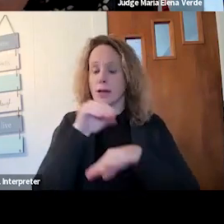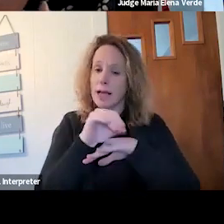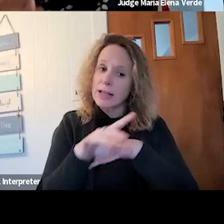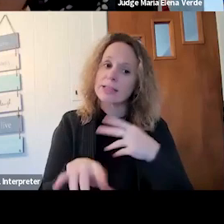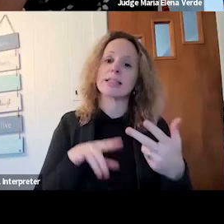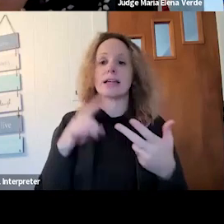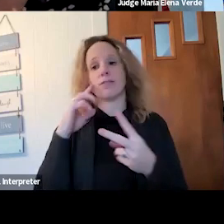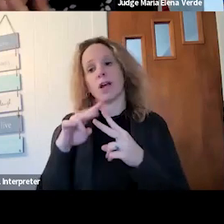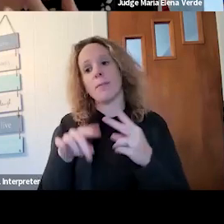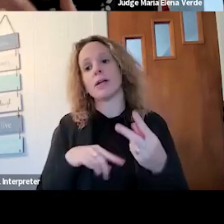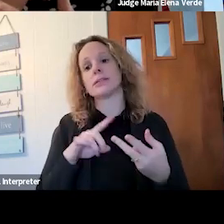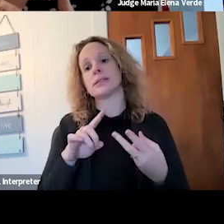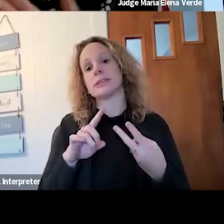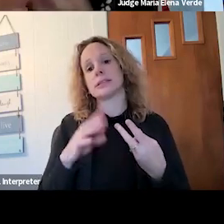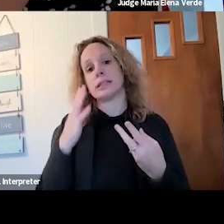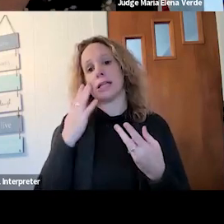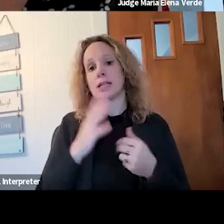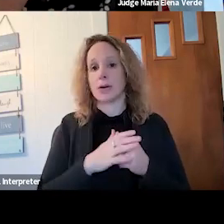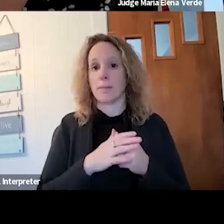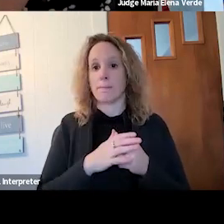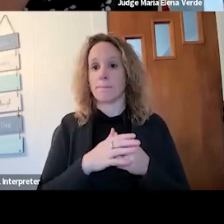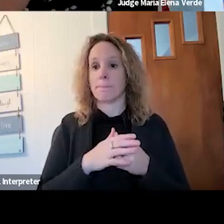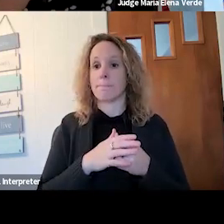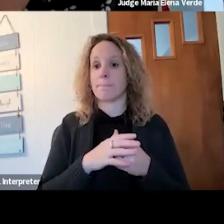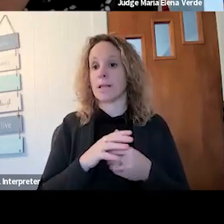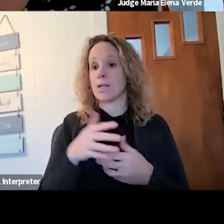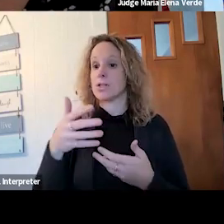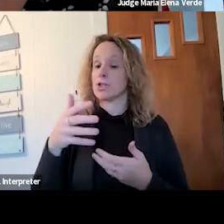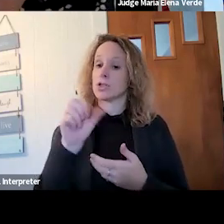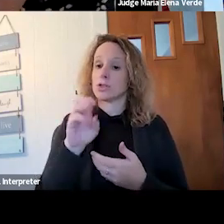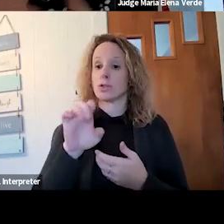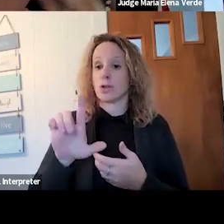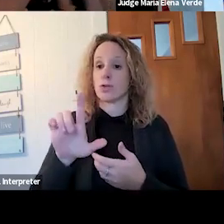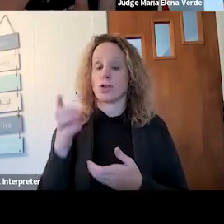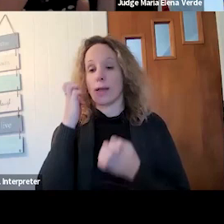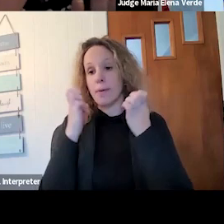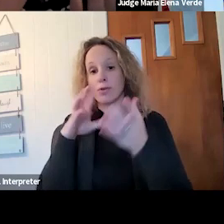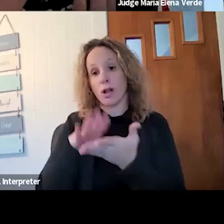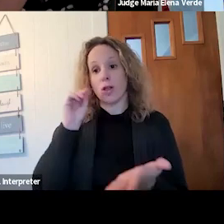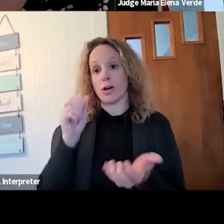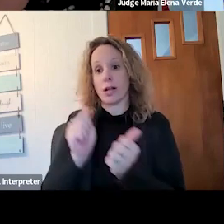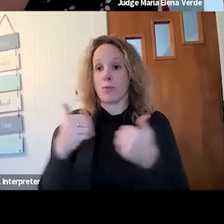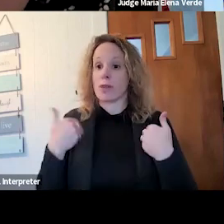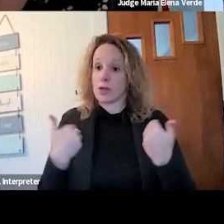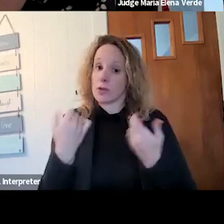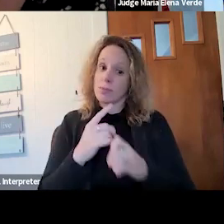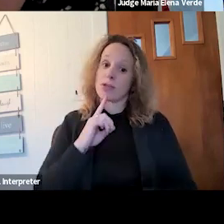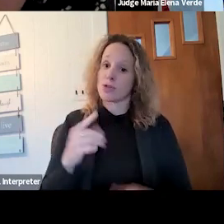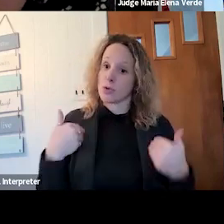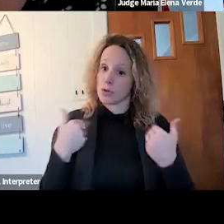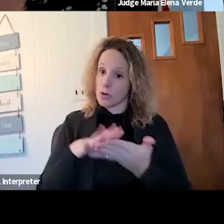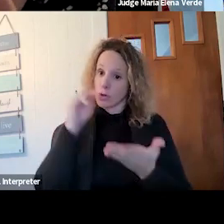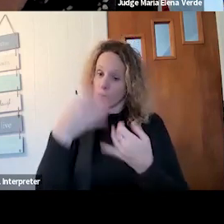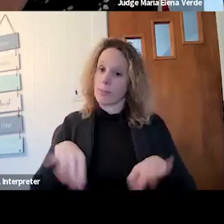for couples and socio-emotional learning programs for youth. So really making